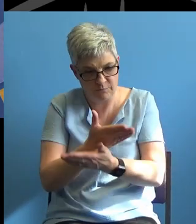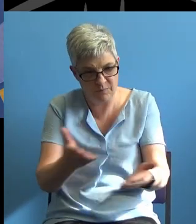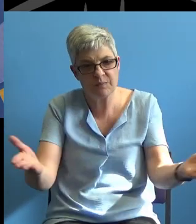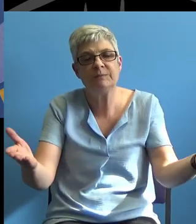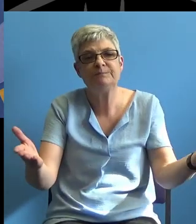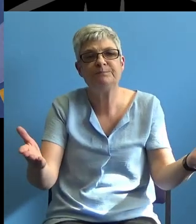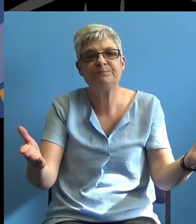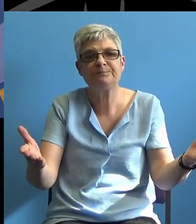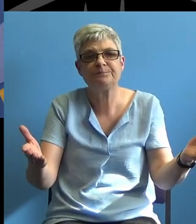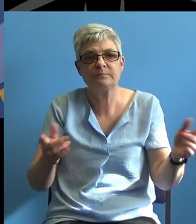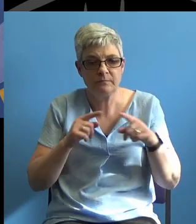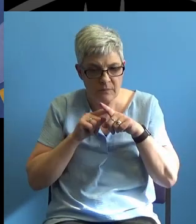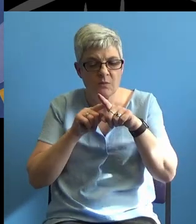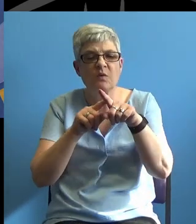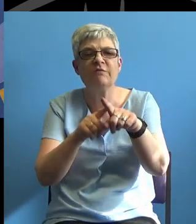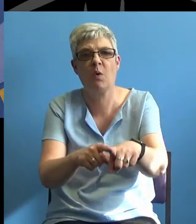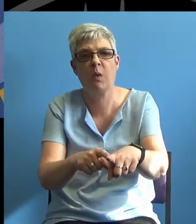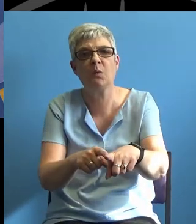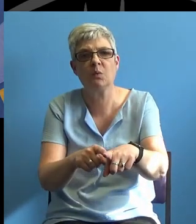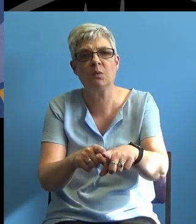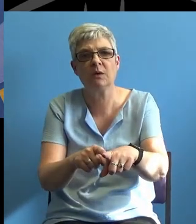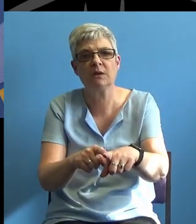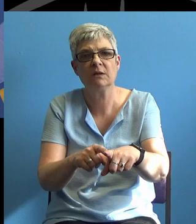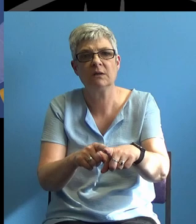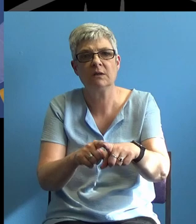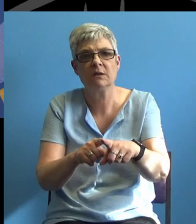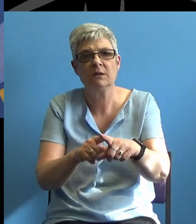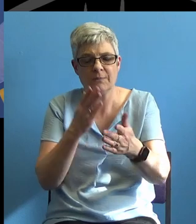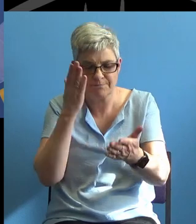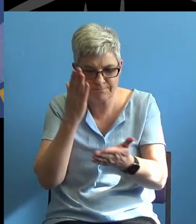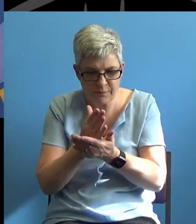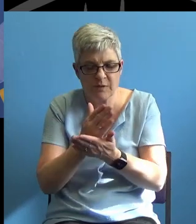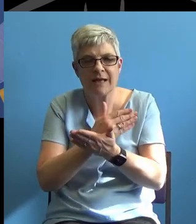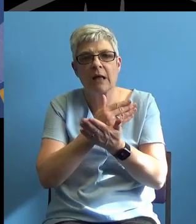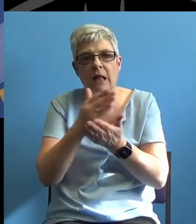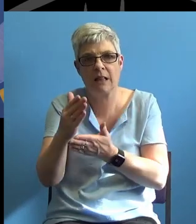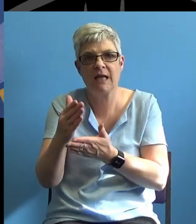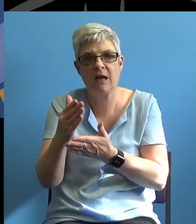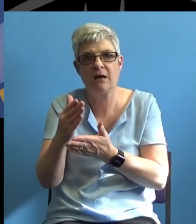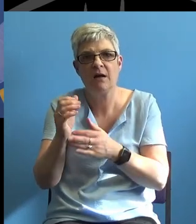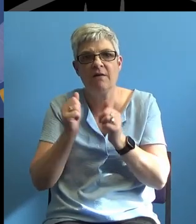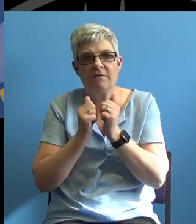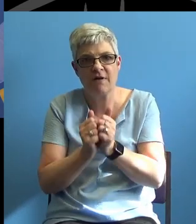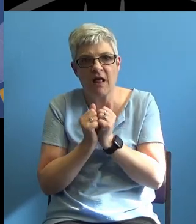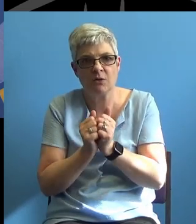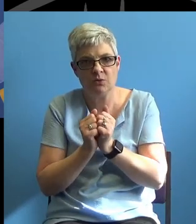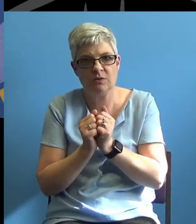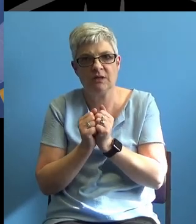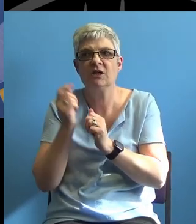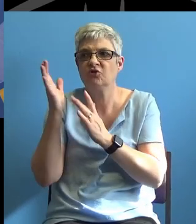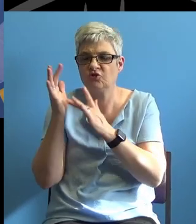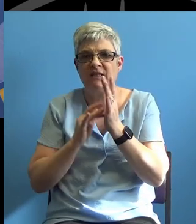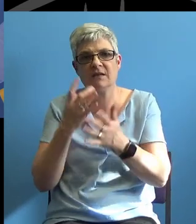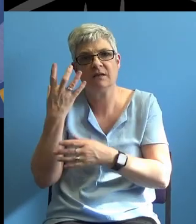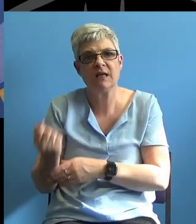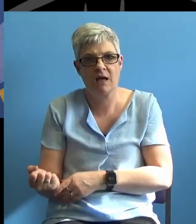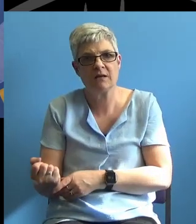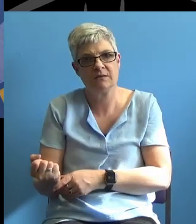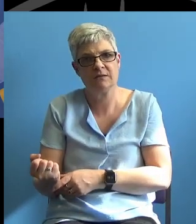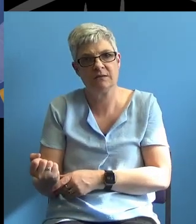we follow the distinct and distinctive values of Jesus.